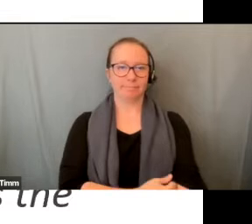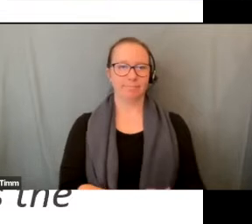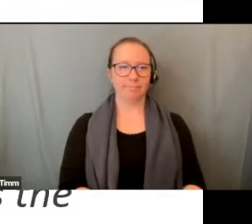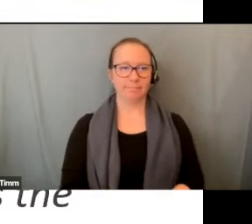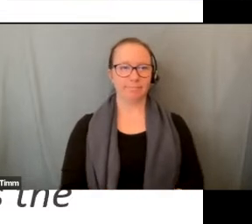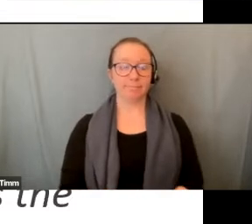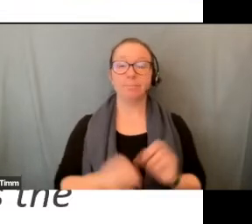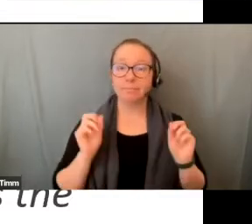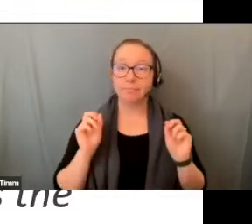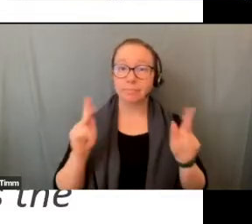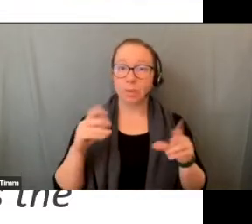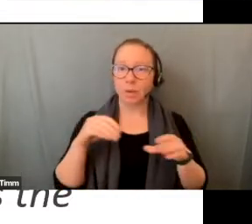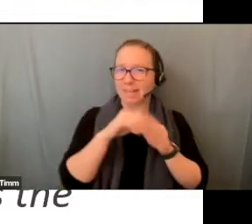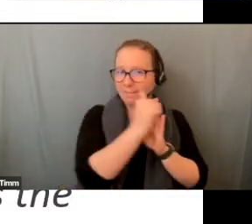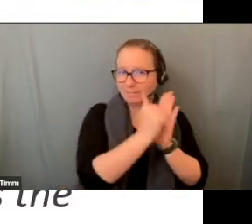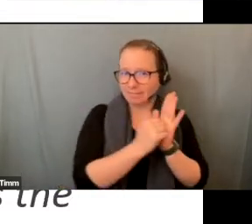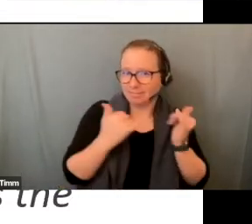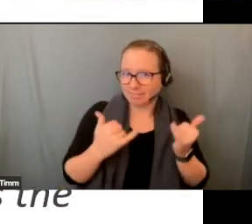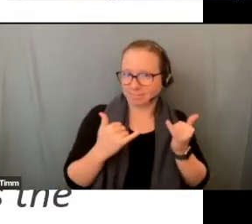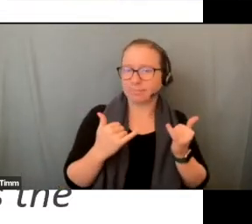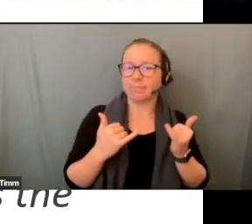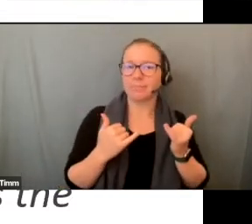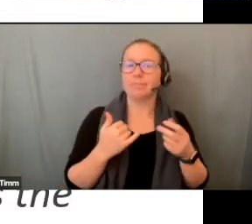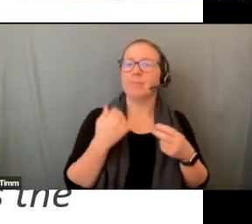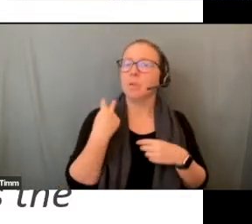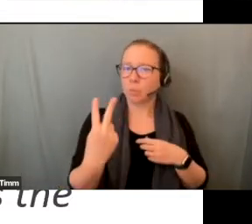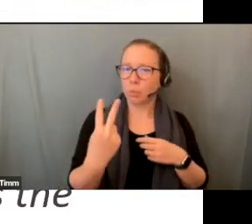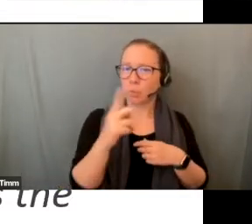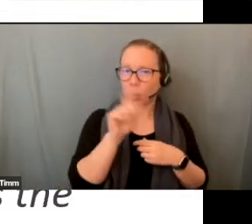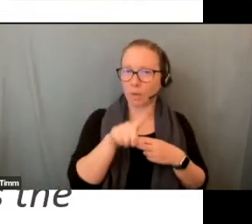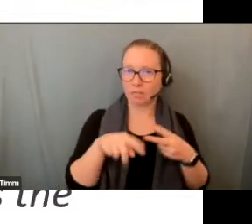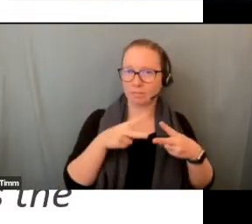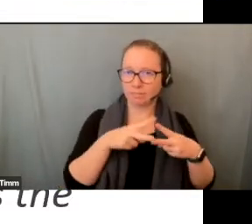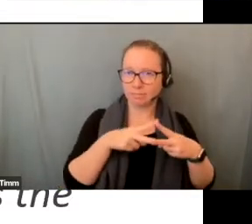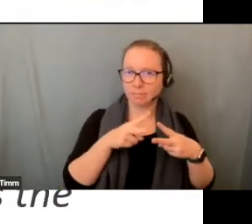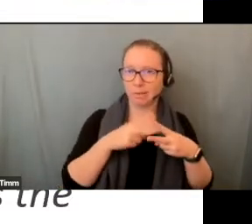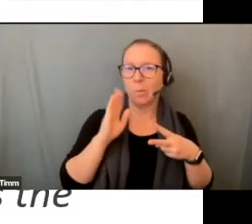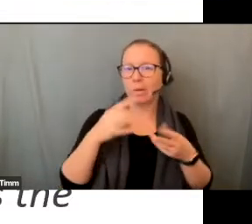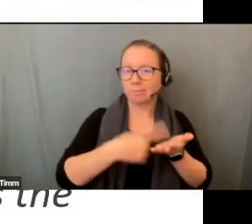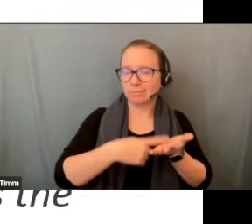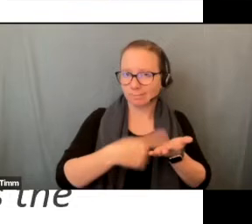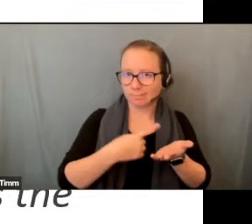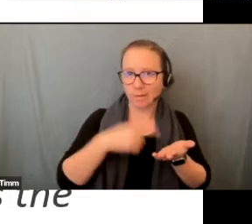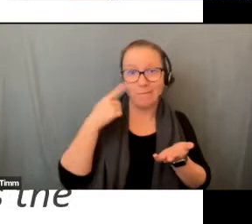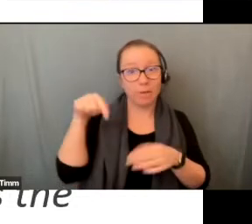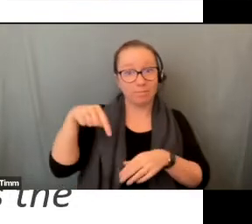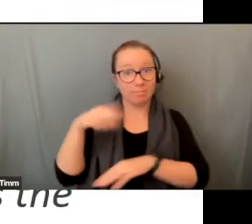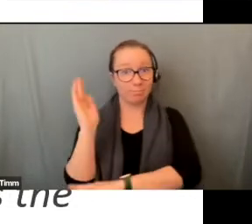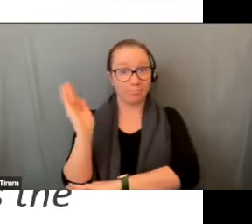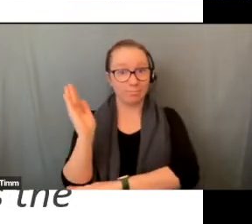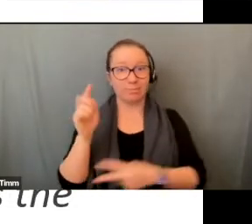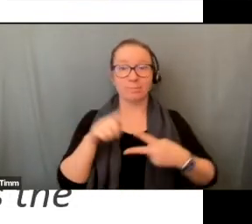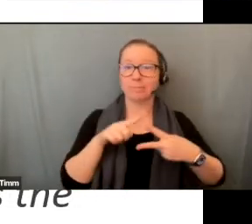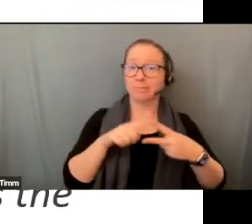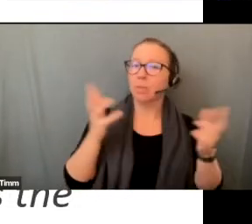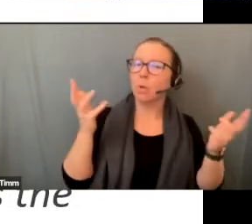All right, so in the agenda for today, the 2 questions that we will be covering for this presentation are: what is